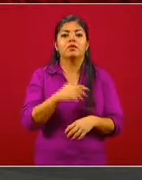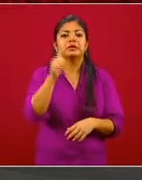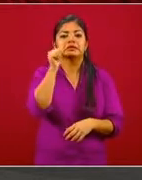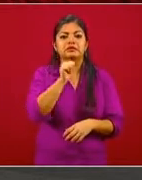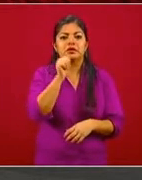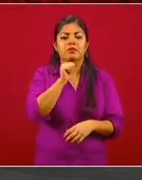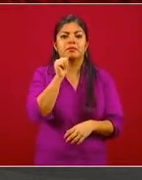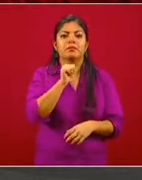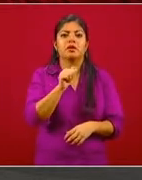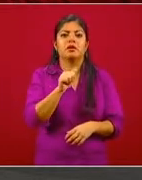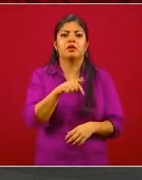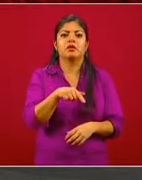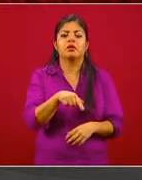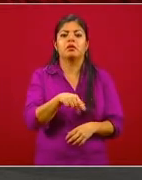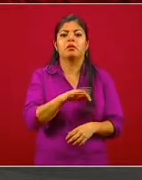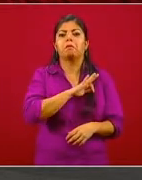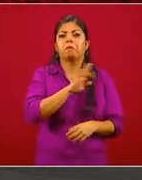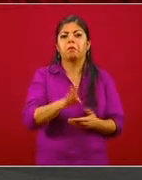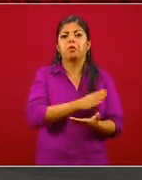of violence.